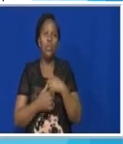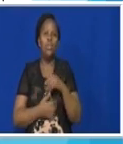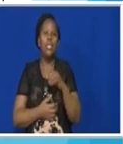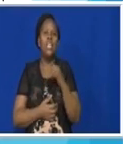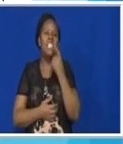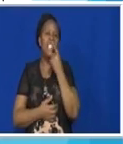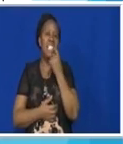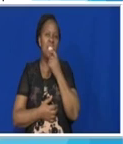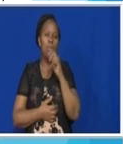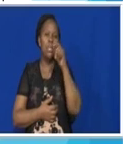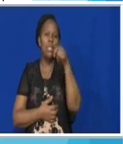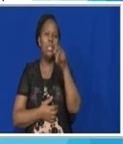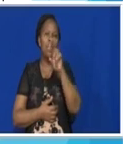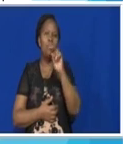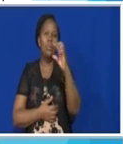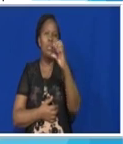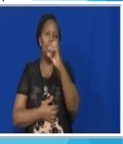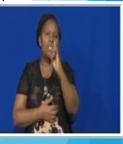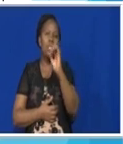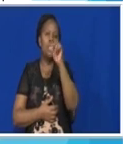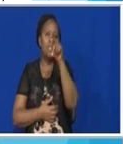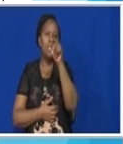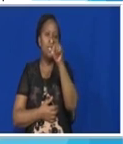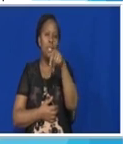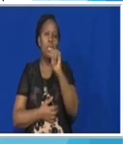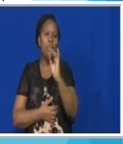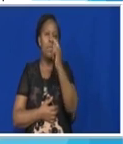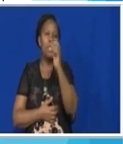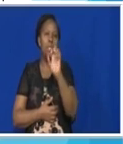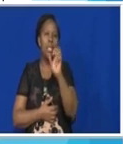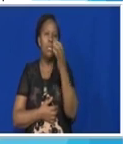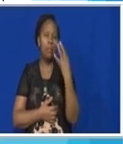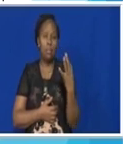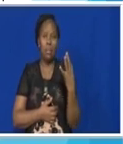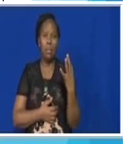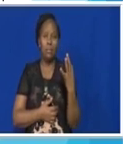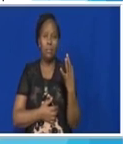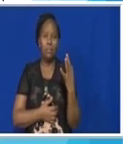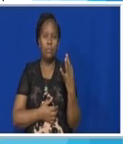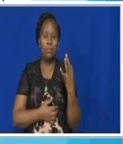white precipitate L. Adding 3 drops of sodium